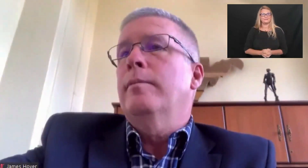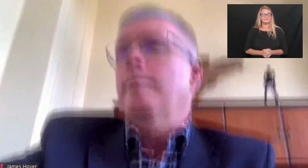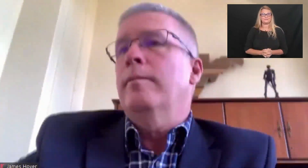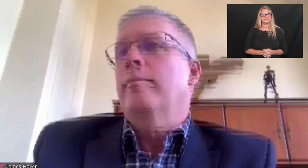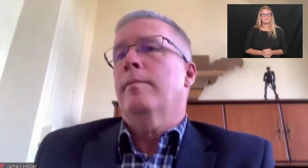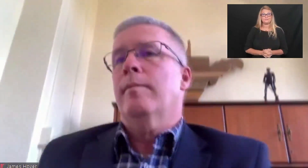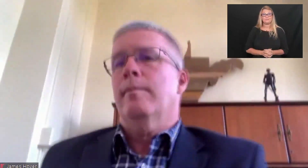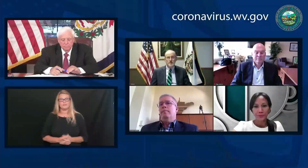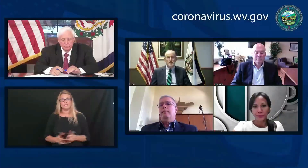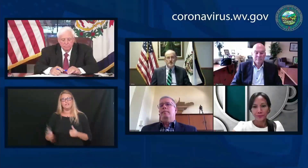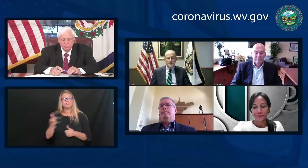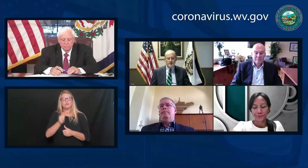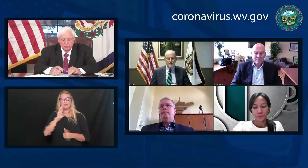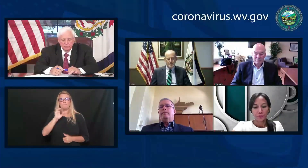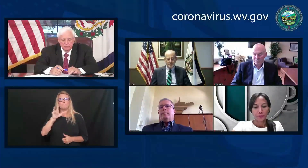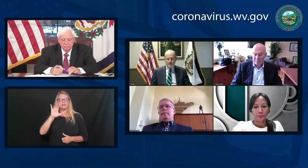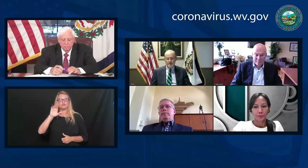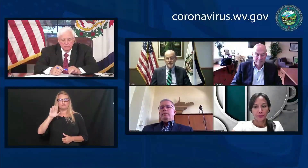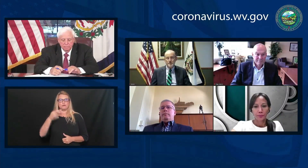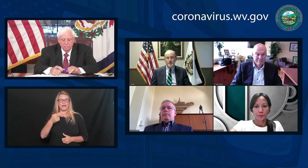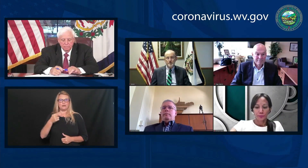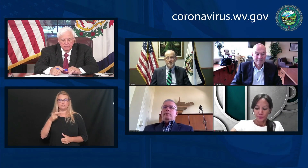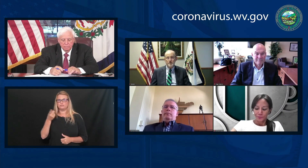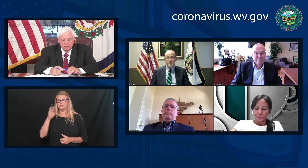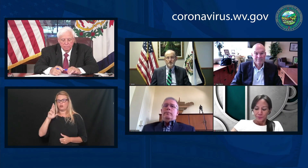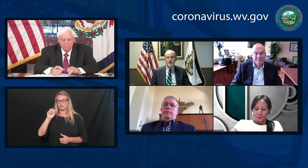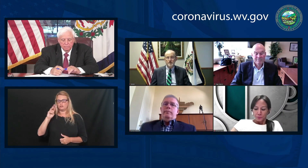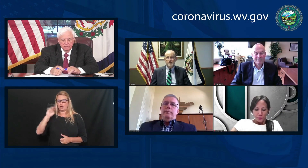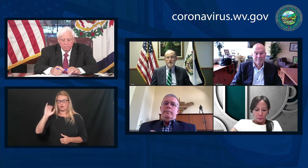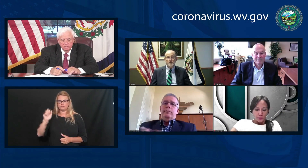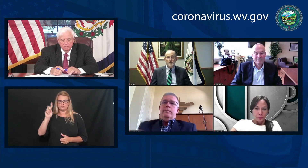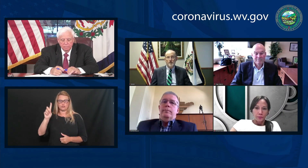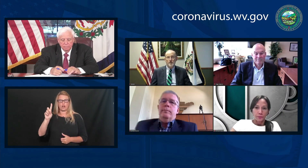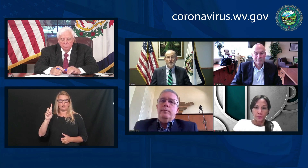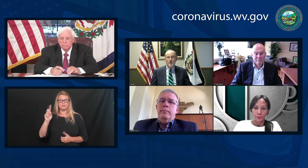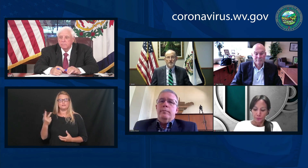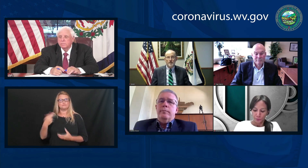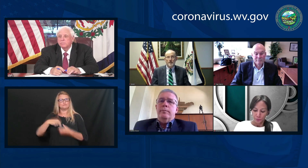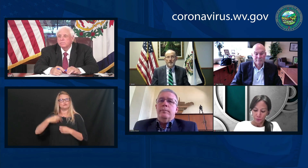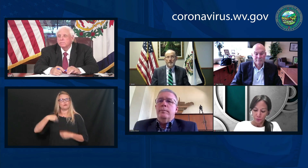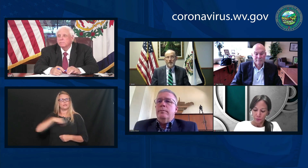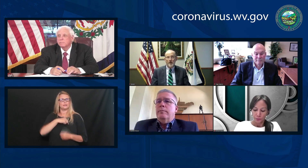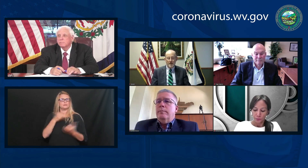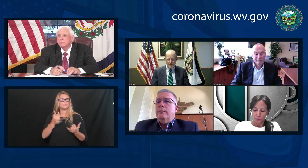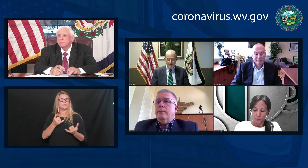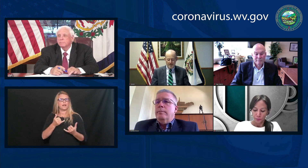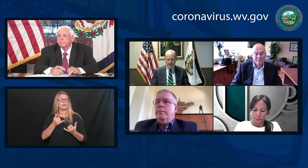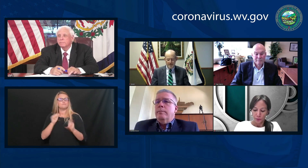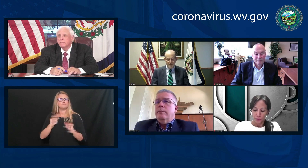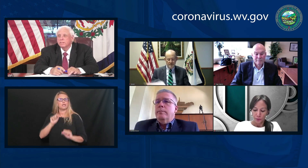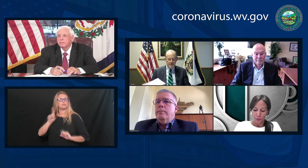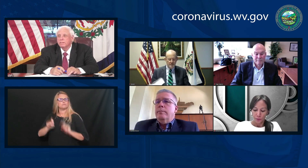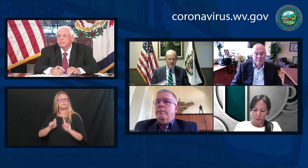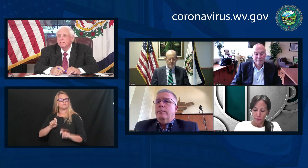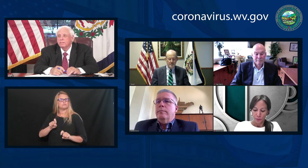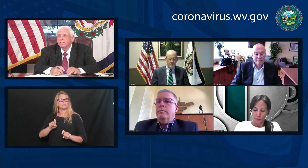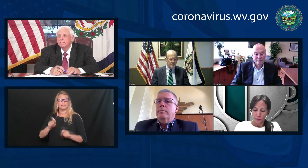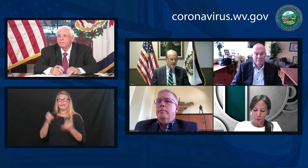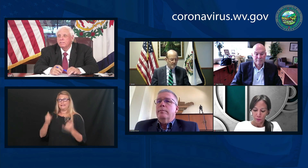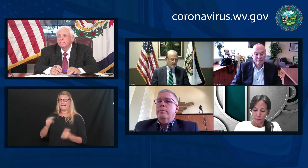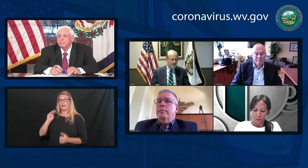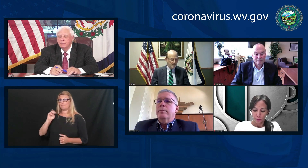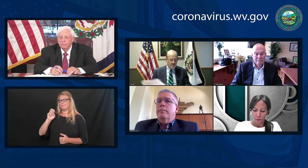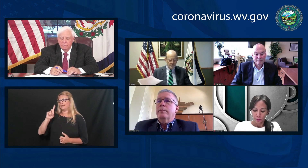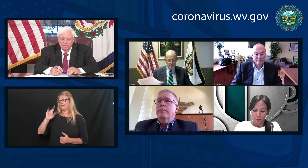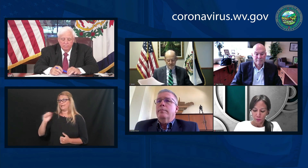sir. Secretary Bill Crouch for the DHHR and Dr. Ayn Amjad, our State Health Officer, are also joining us today and are available for questions. We'll now go to questions from